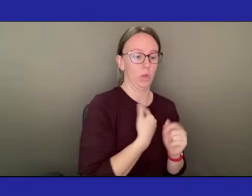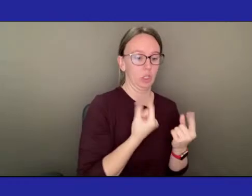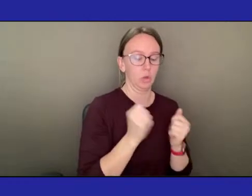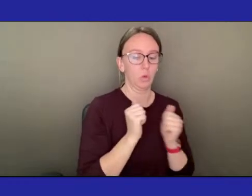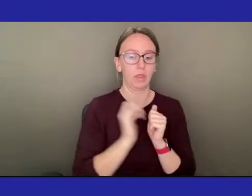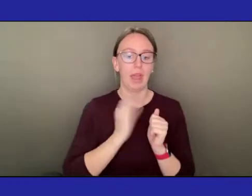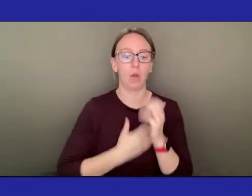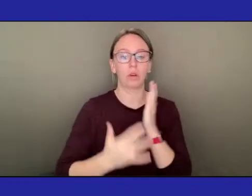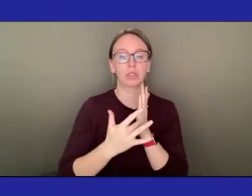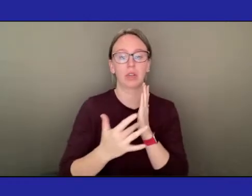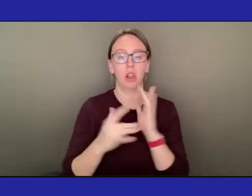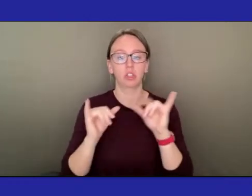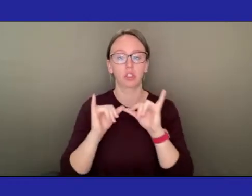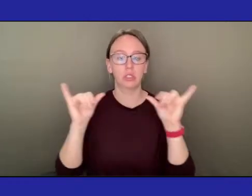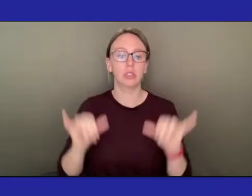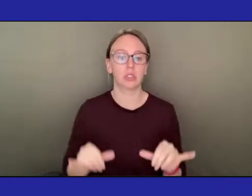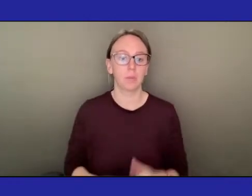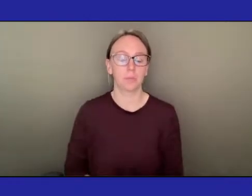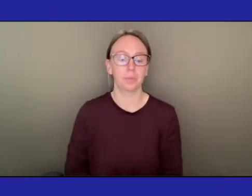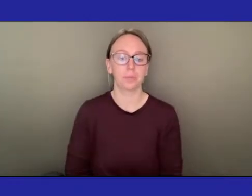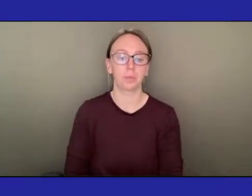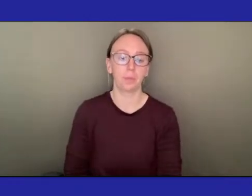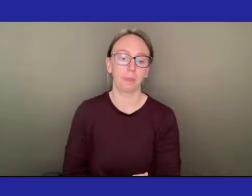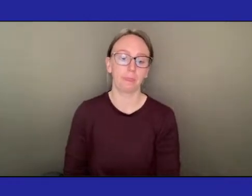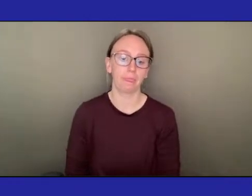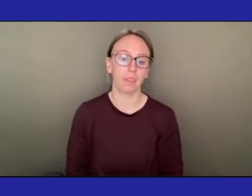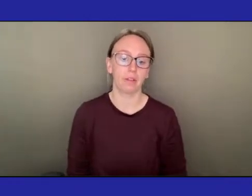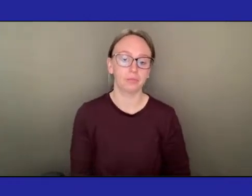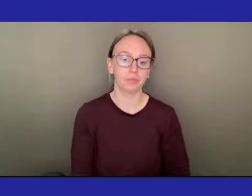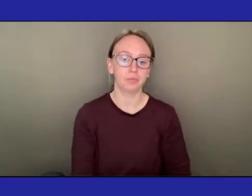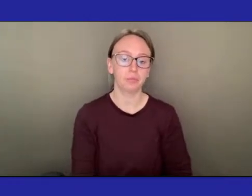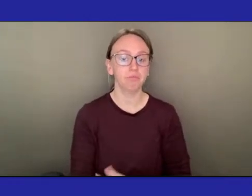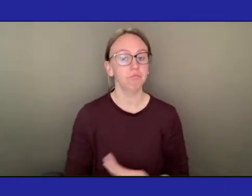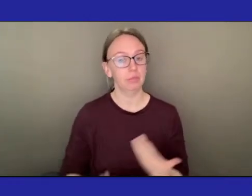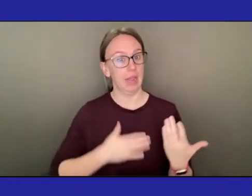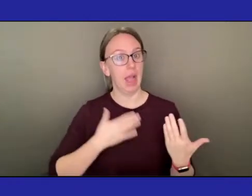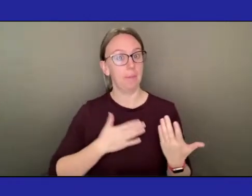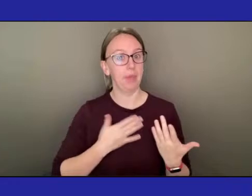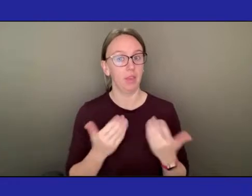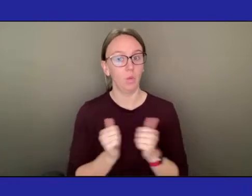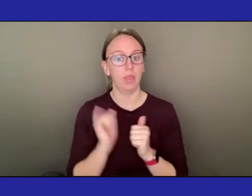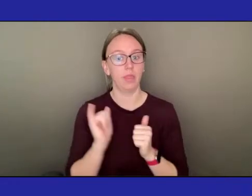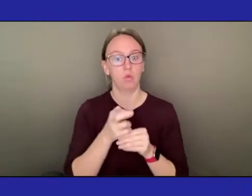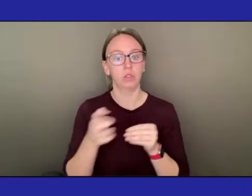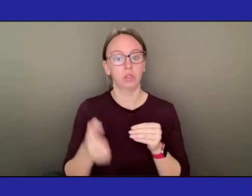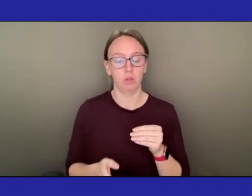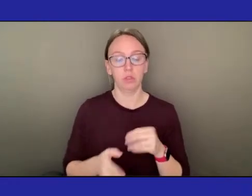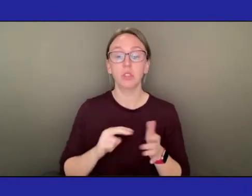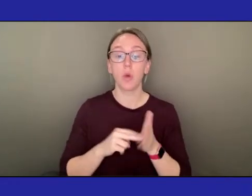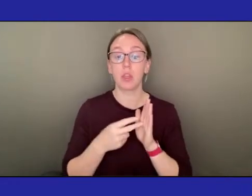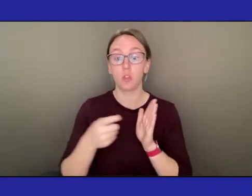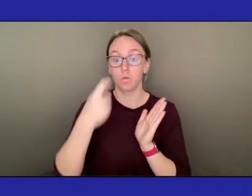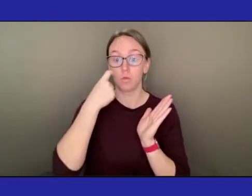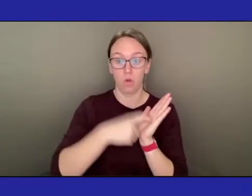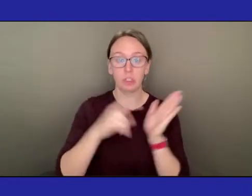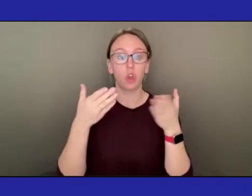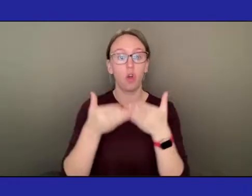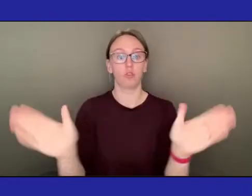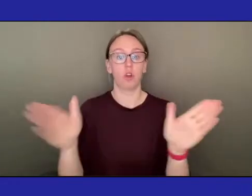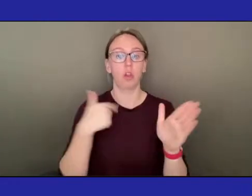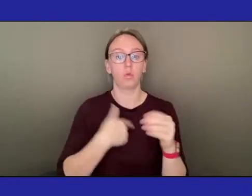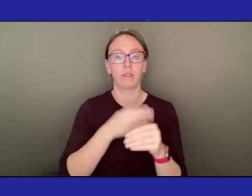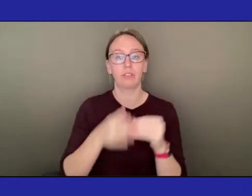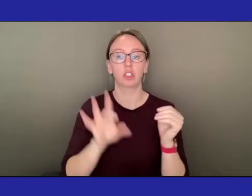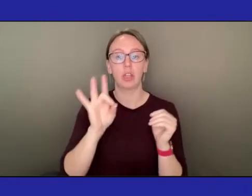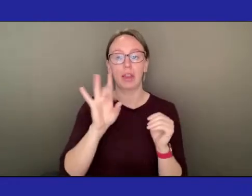next slide. I'm pretty happy with the results. So what you're seeing here is that overall, we finished in the 86th